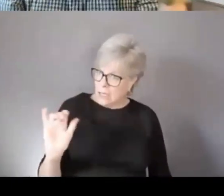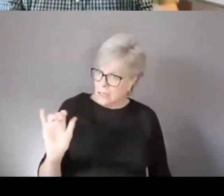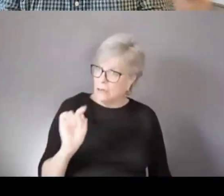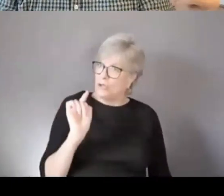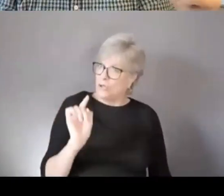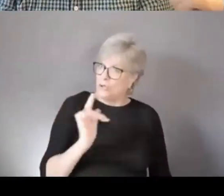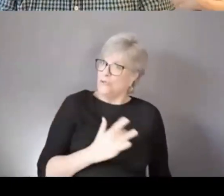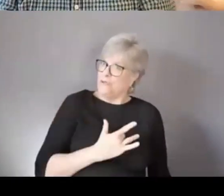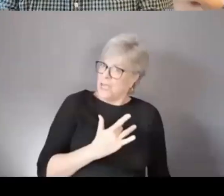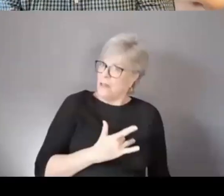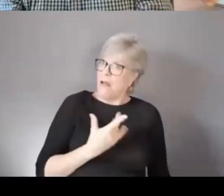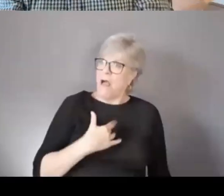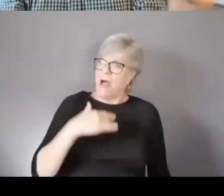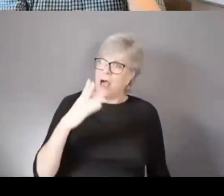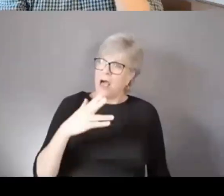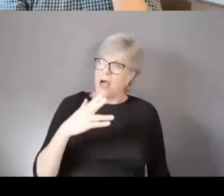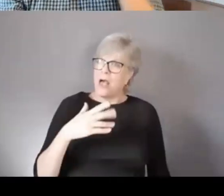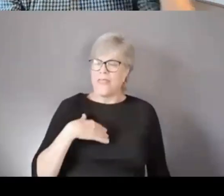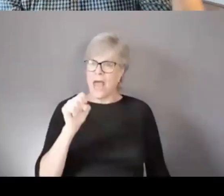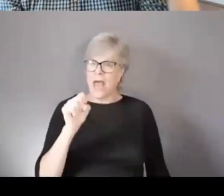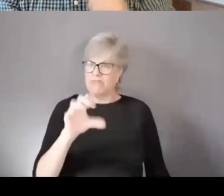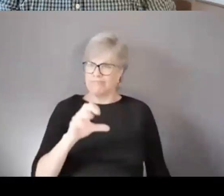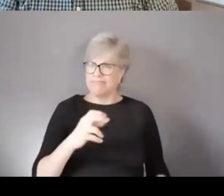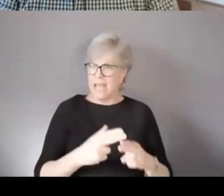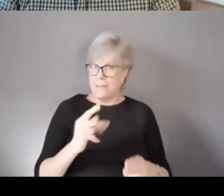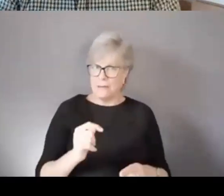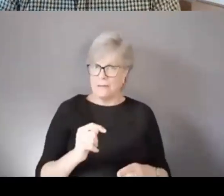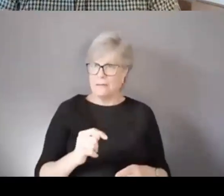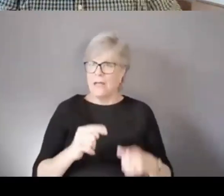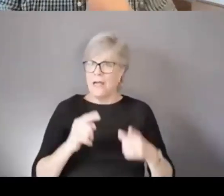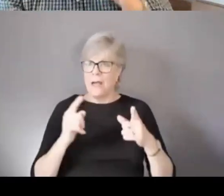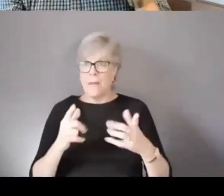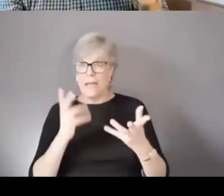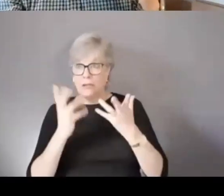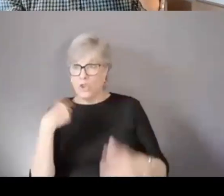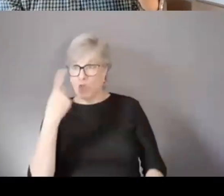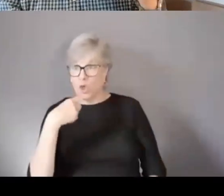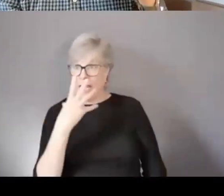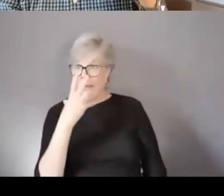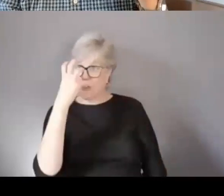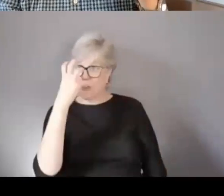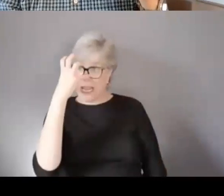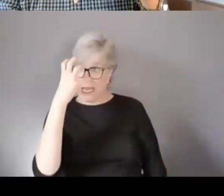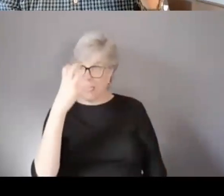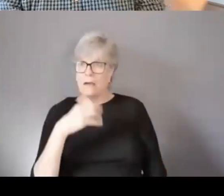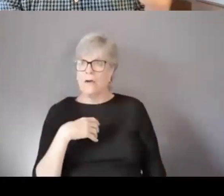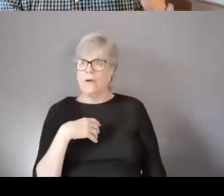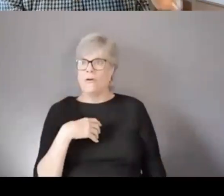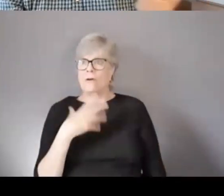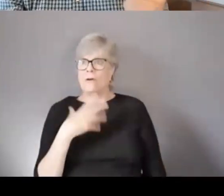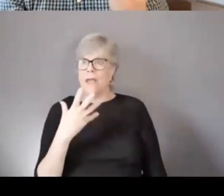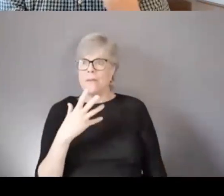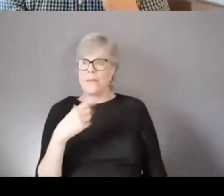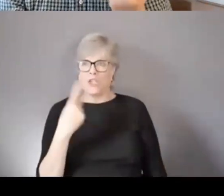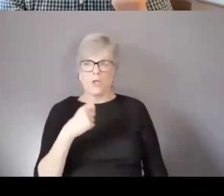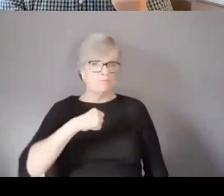you feel, I'm going to name an emotion that I hear from them. They might look really angry, or they might look really hesitant